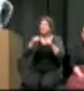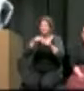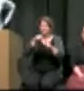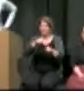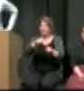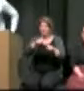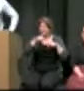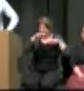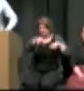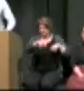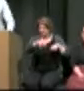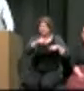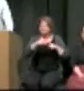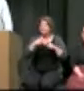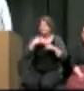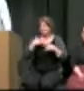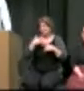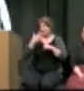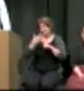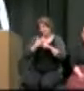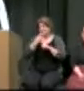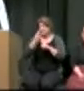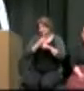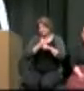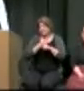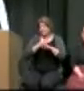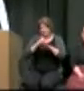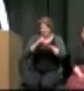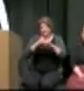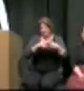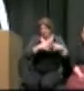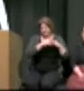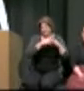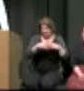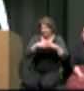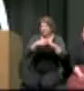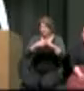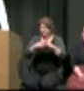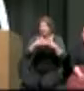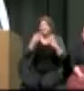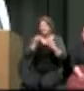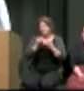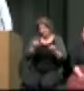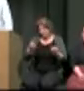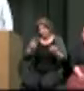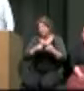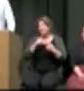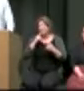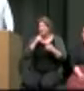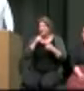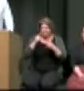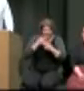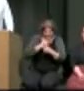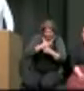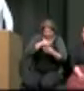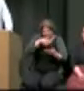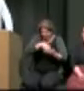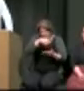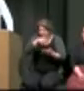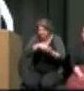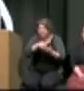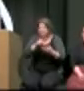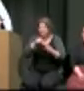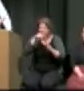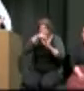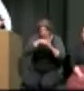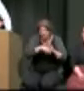it took us about 5 or 6 months to fully mobilize last year. We have a lot of equipment, a lot of infrastructure at the site, so